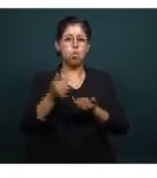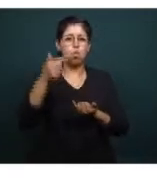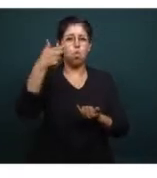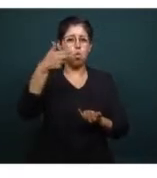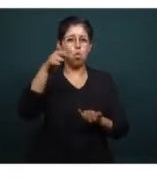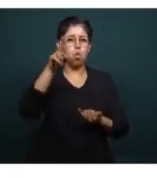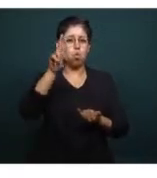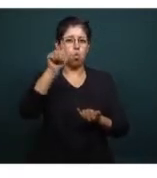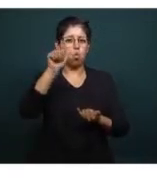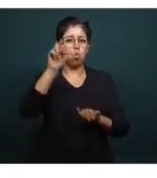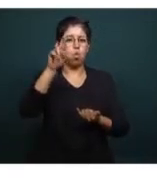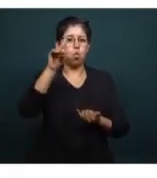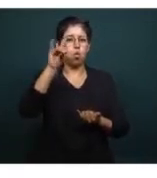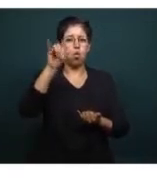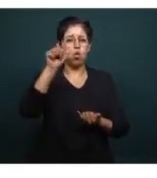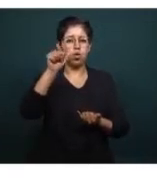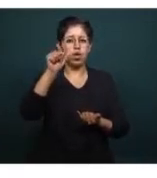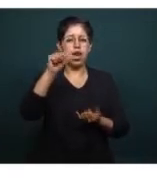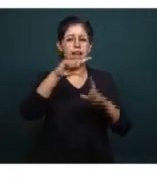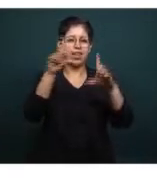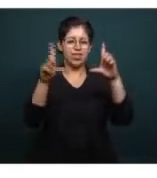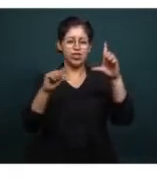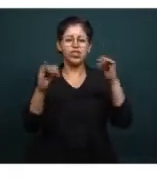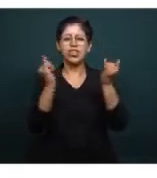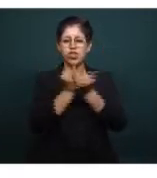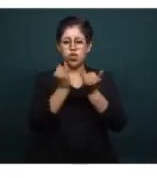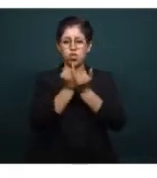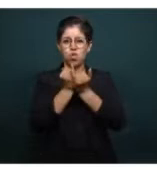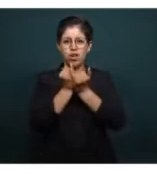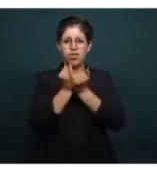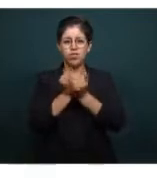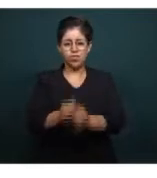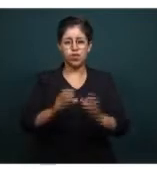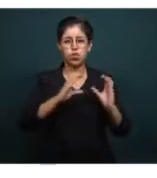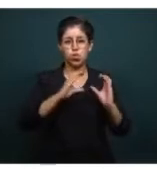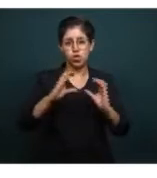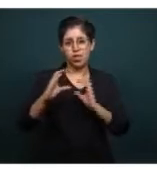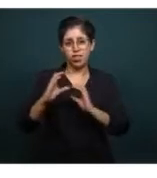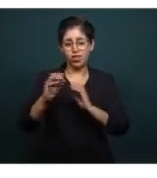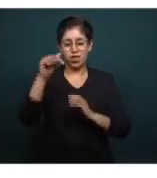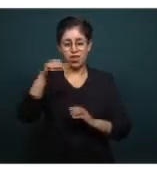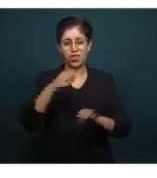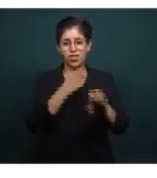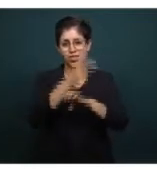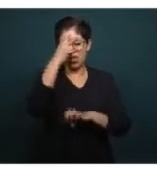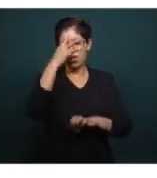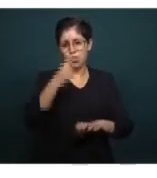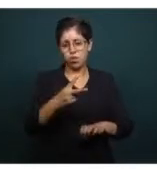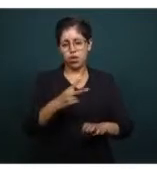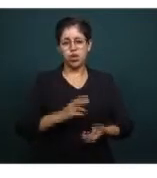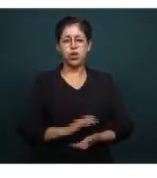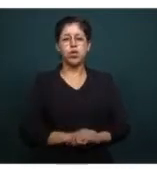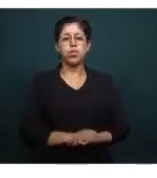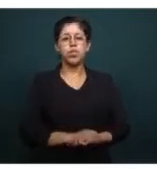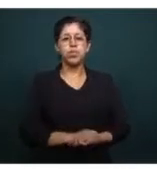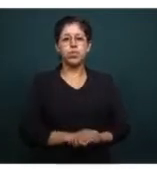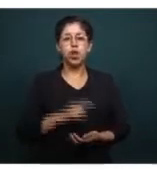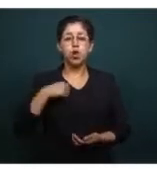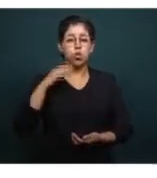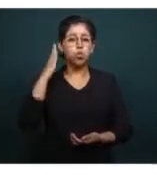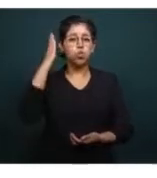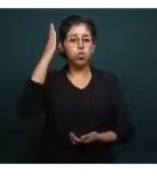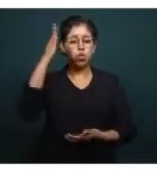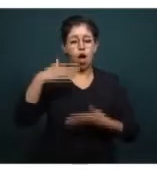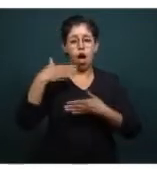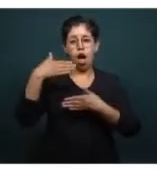units from the military, and some of them are from the National Guard. And as